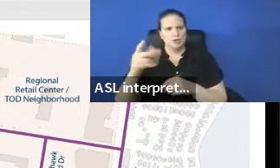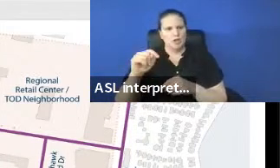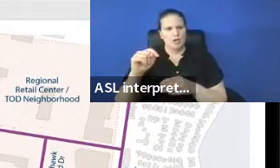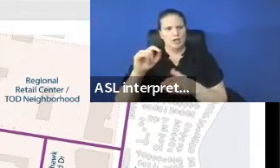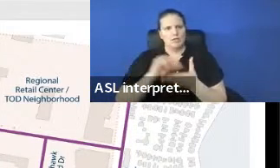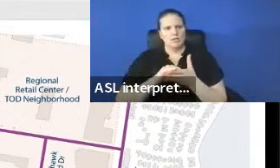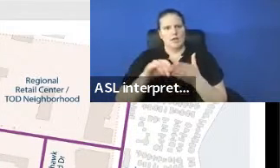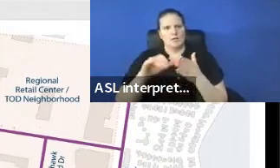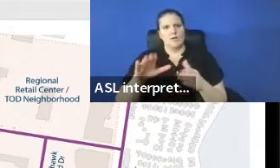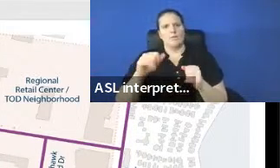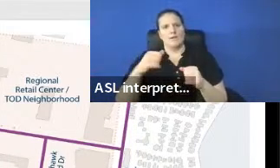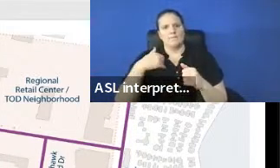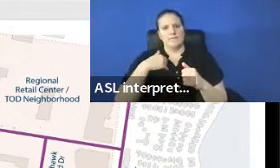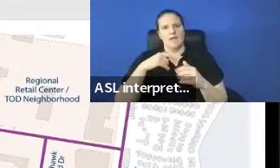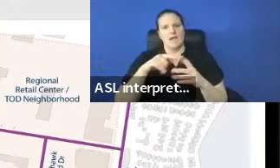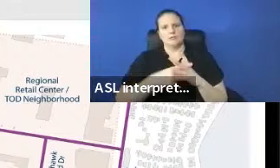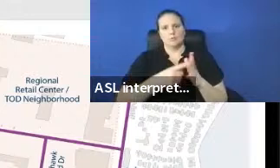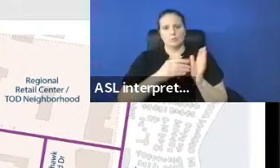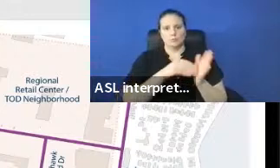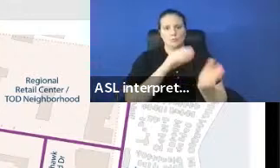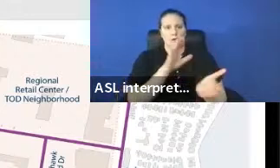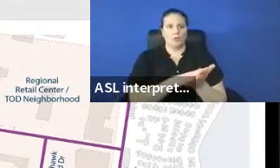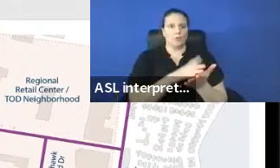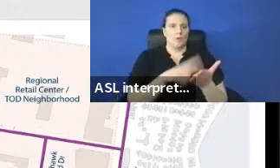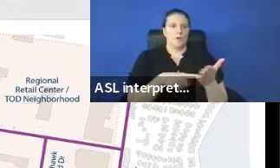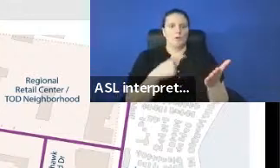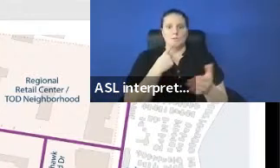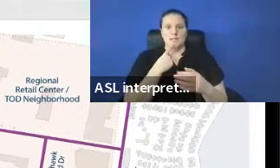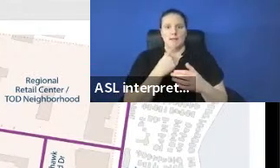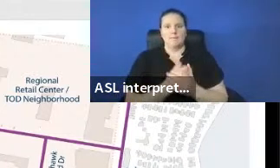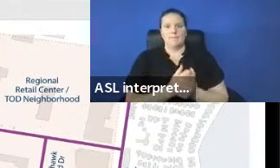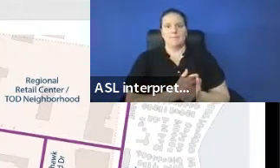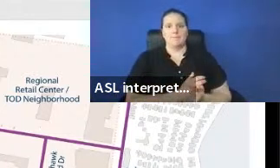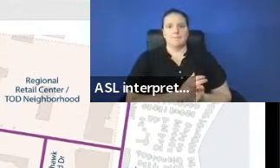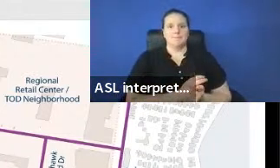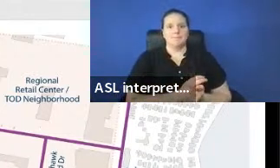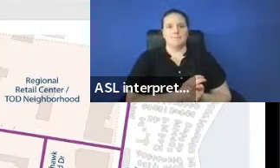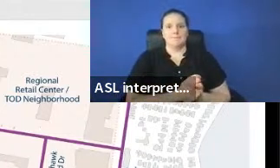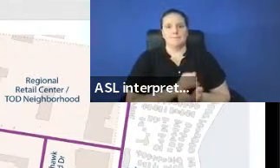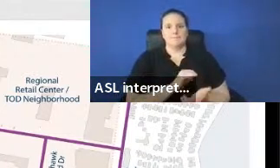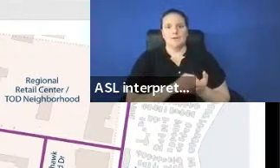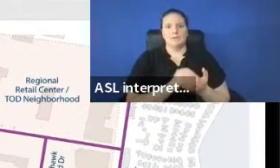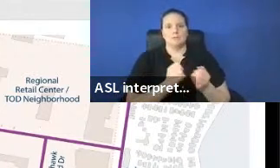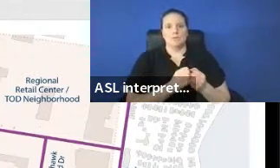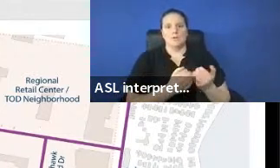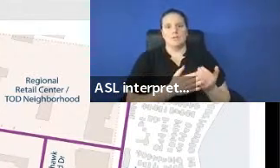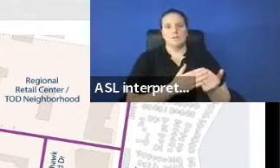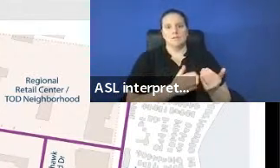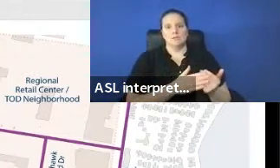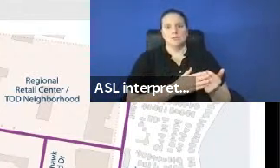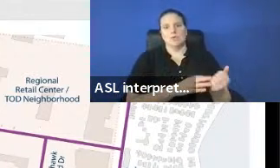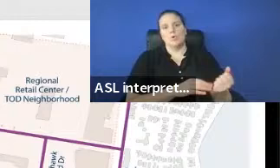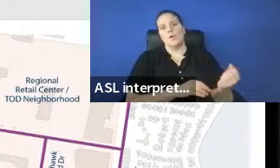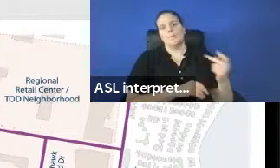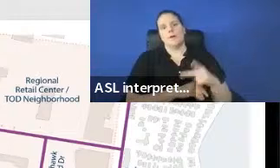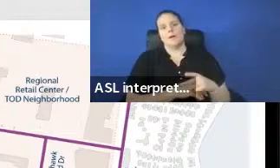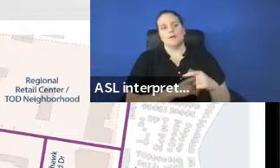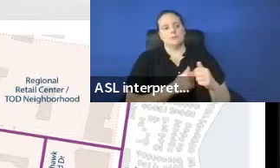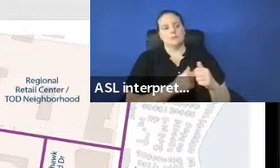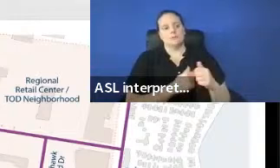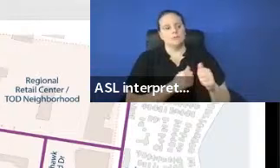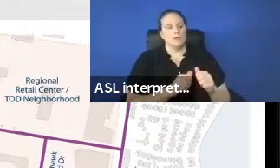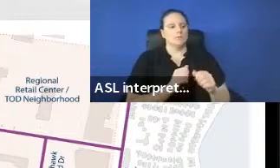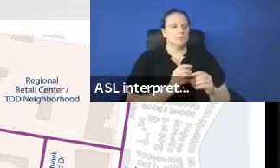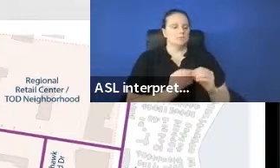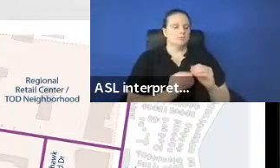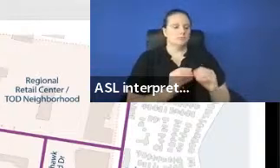we have the actual record of what you said. I think it'll be easier than going back and trying to